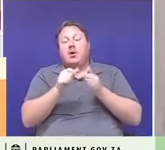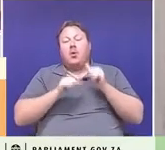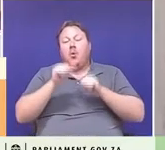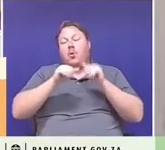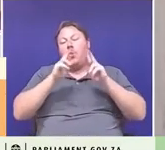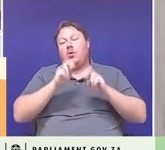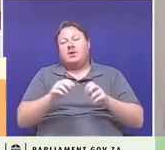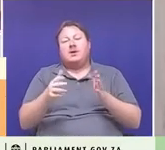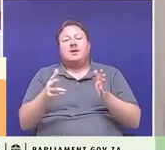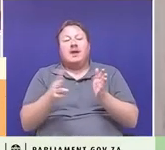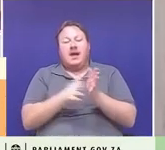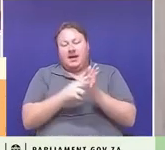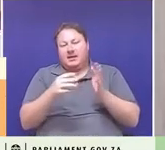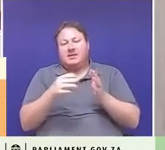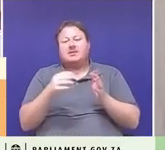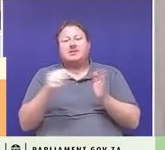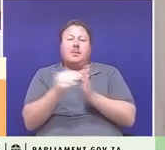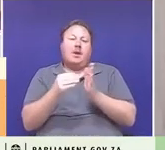favor.